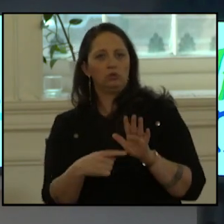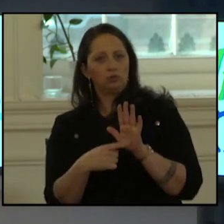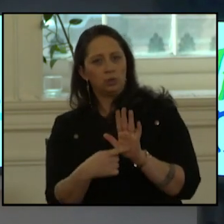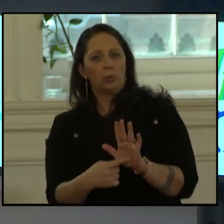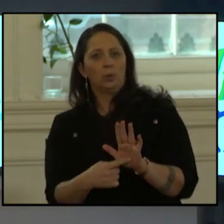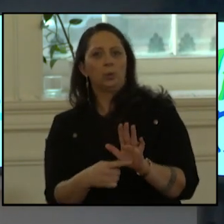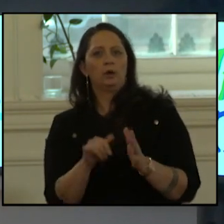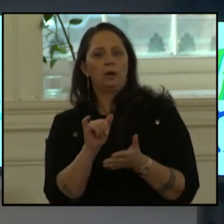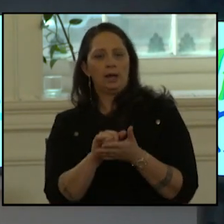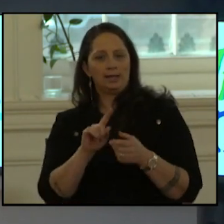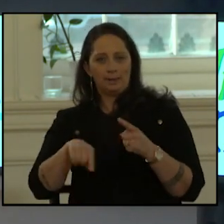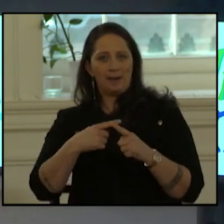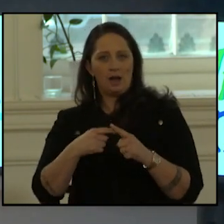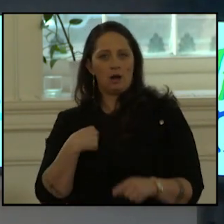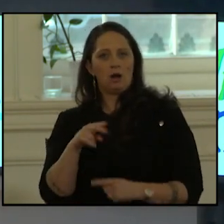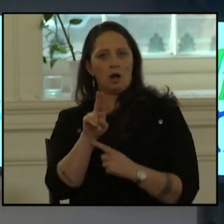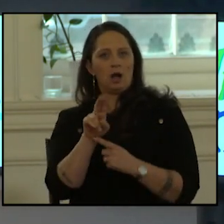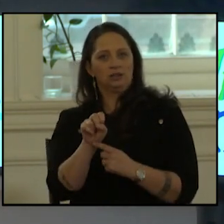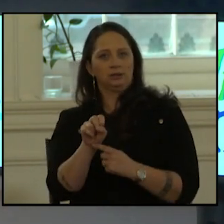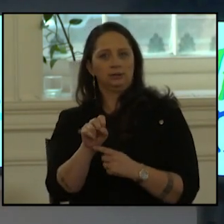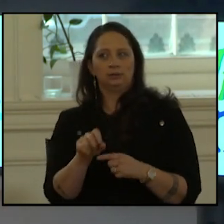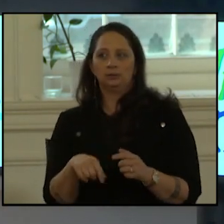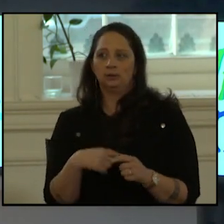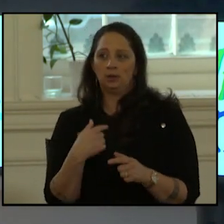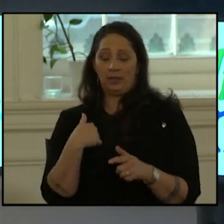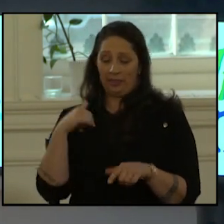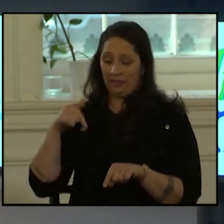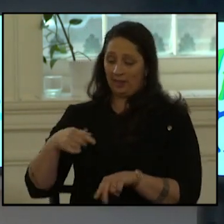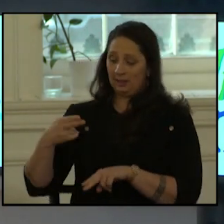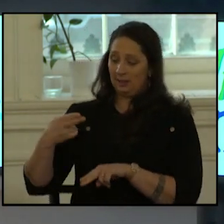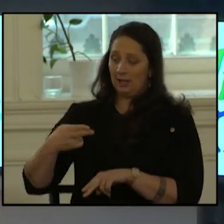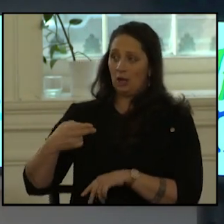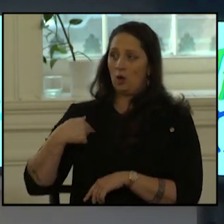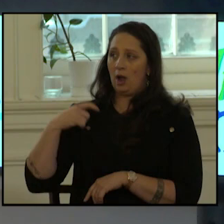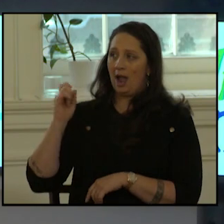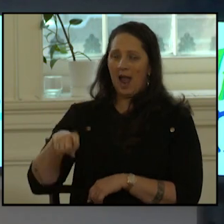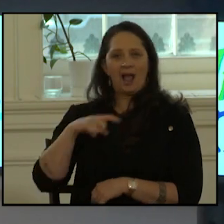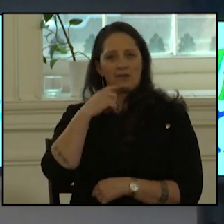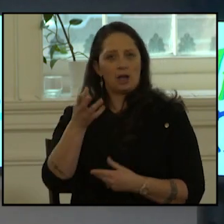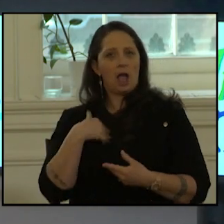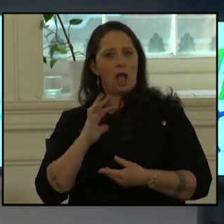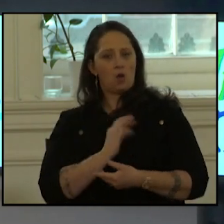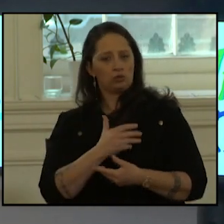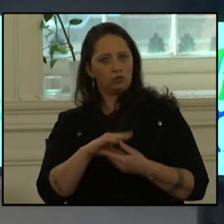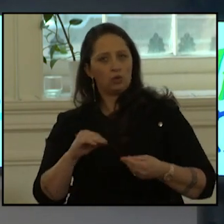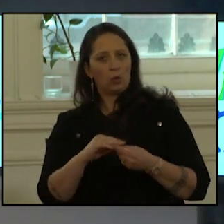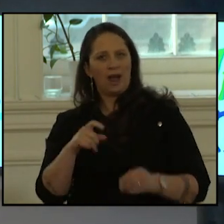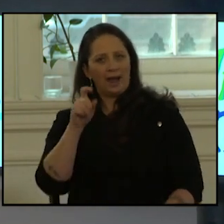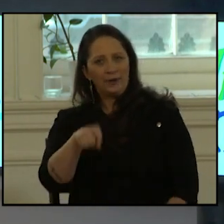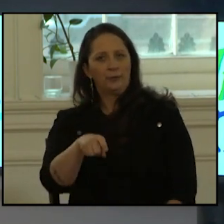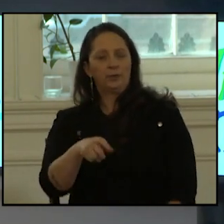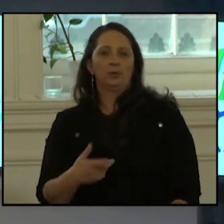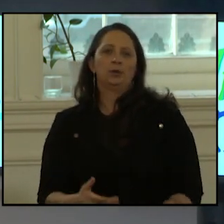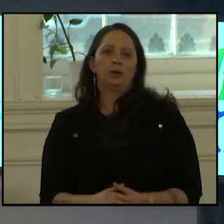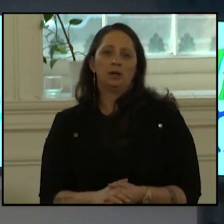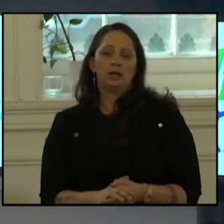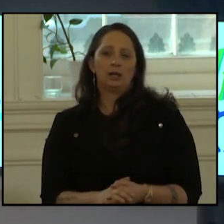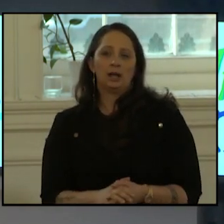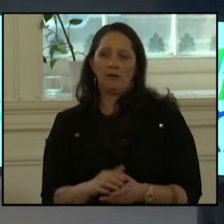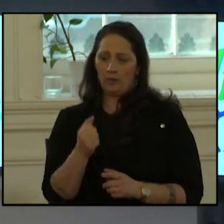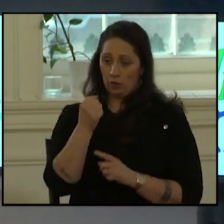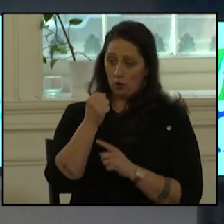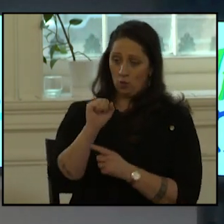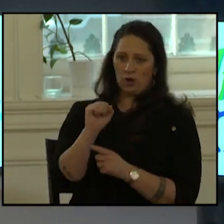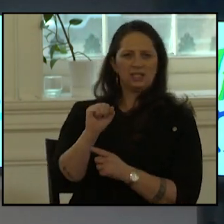that it's about us. And this history, we have to tell our narratives, but to tell our story. But the